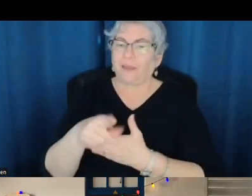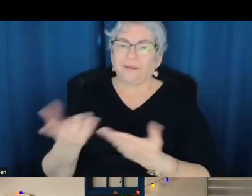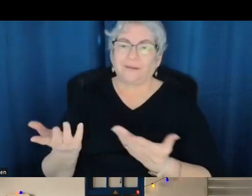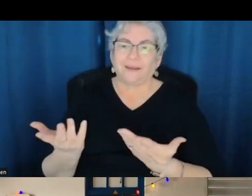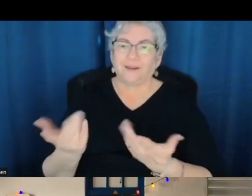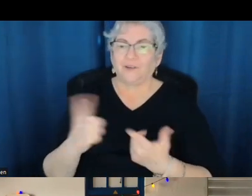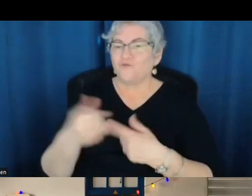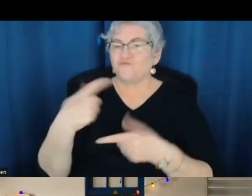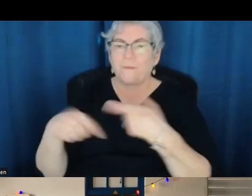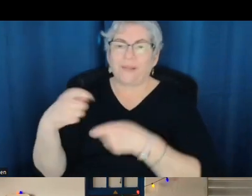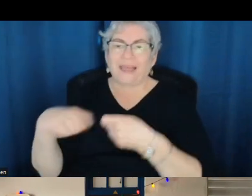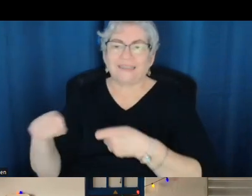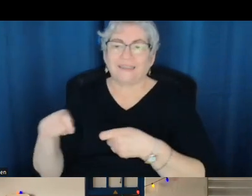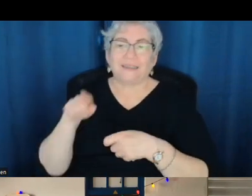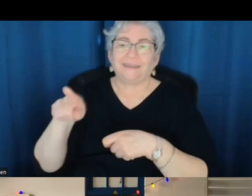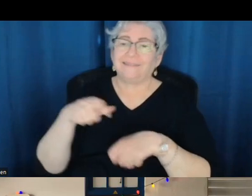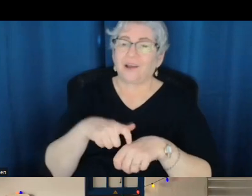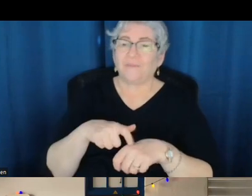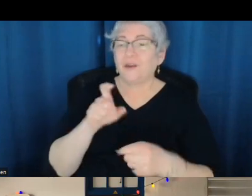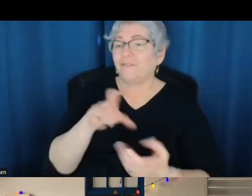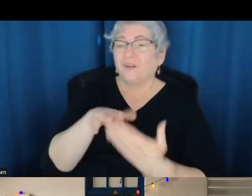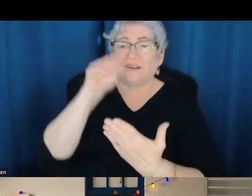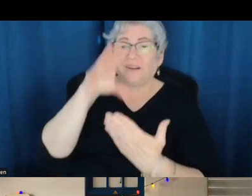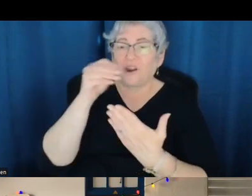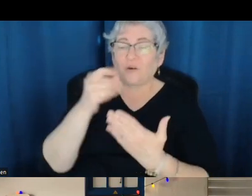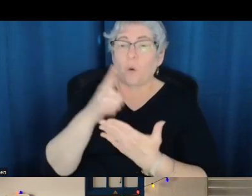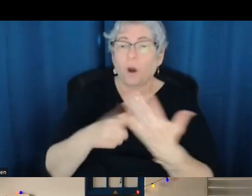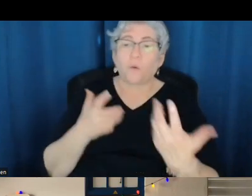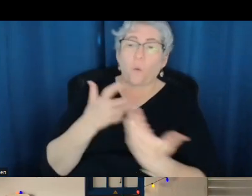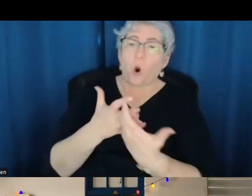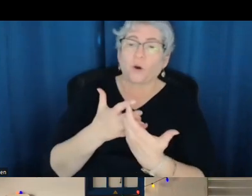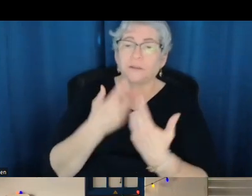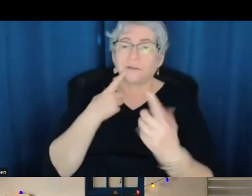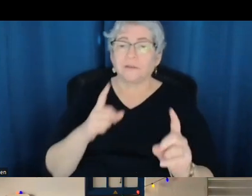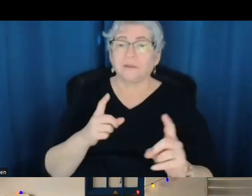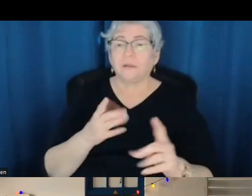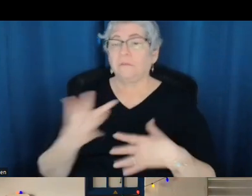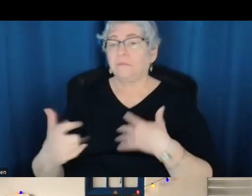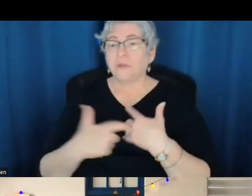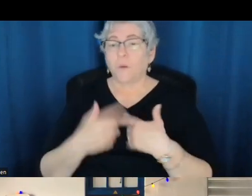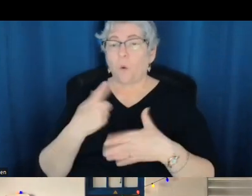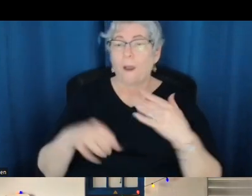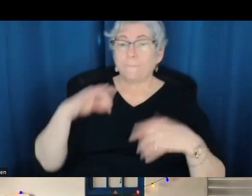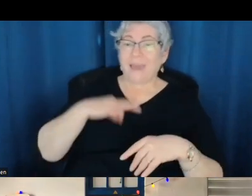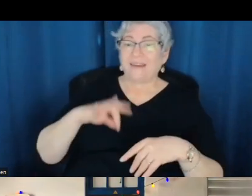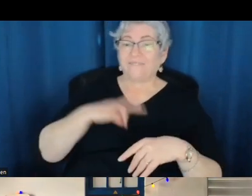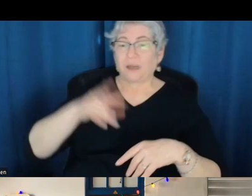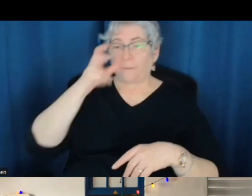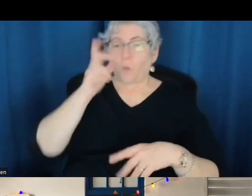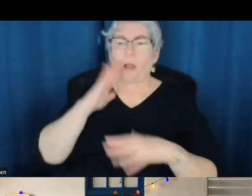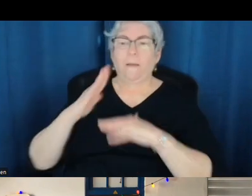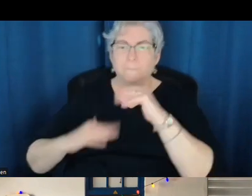To replace it with in time. So it's about learning what works. And over time, the beneficial insects will build